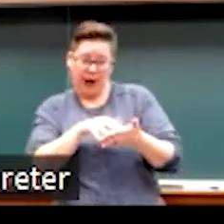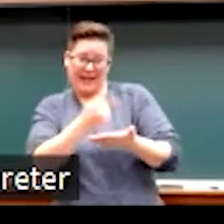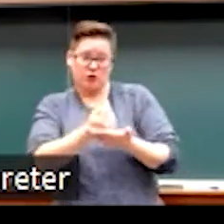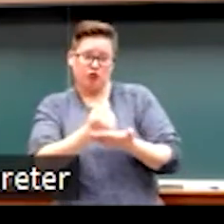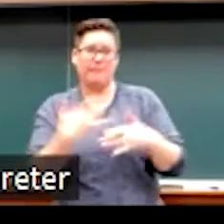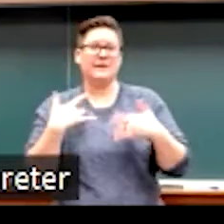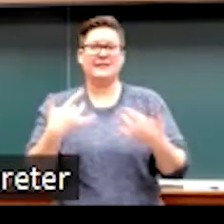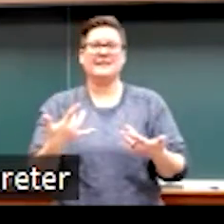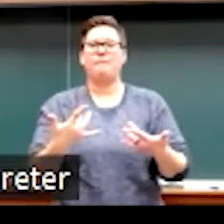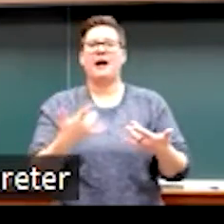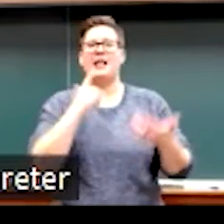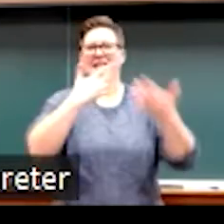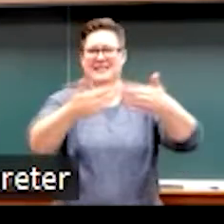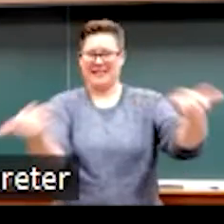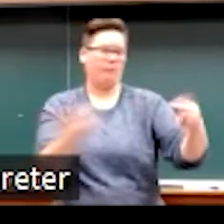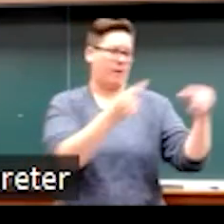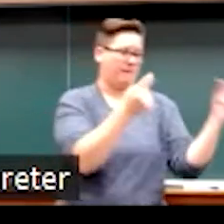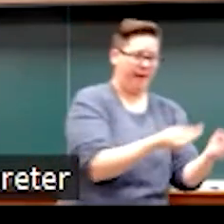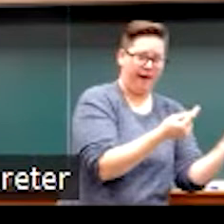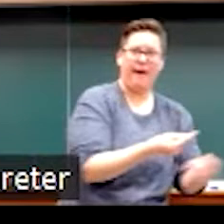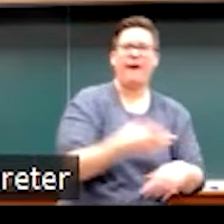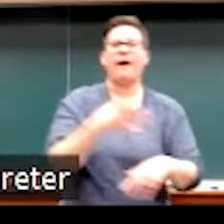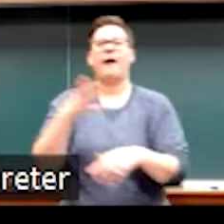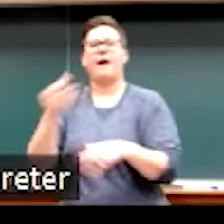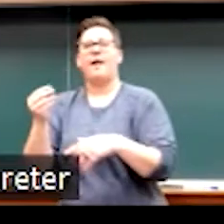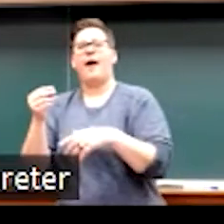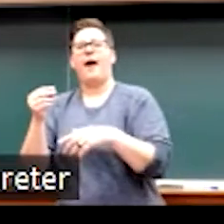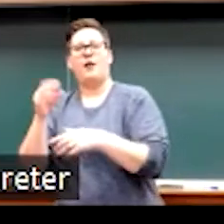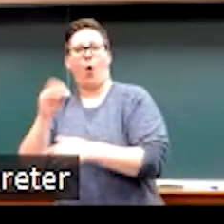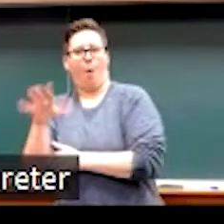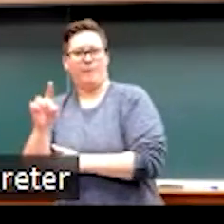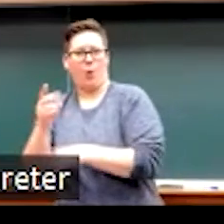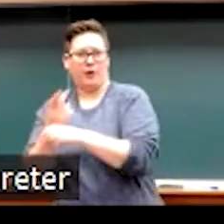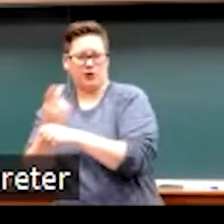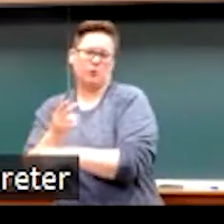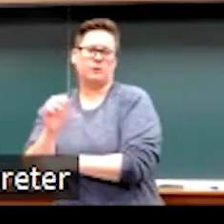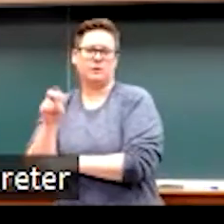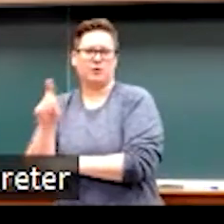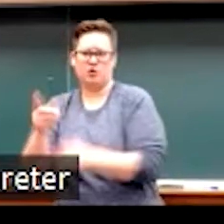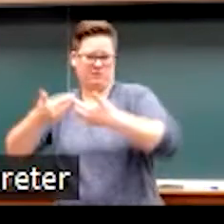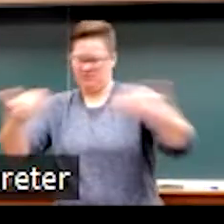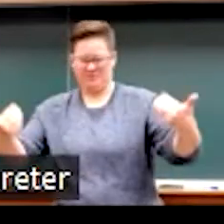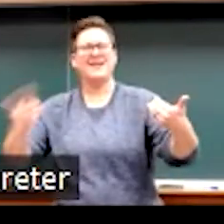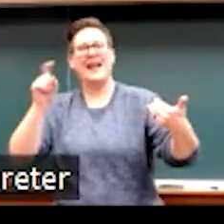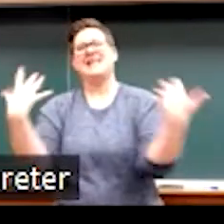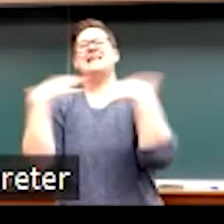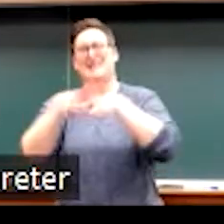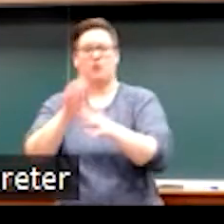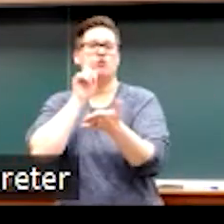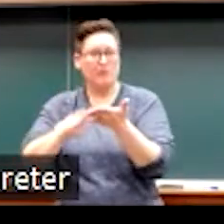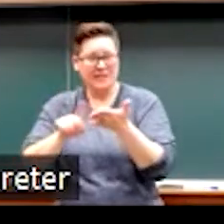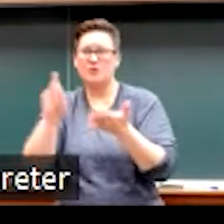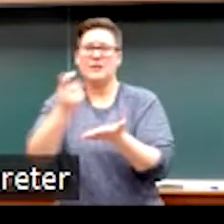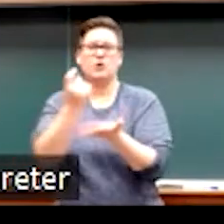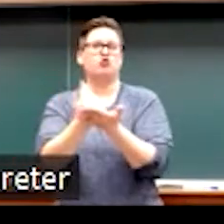have been typically siloed. That means we need greater integrative conceptualization, the integration of treatment, the